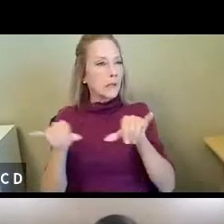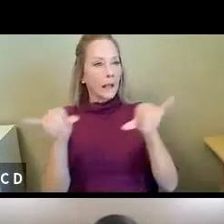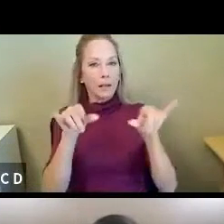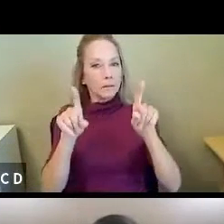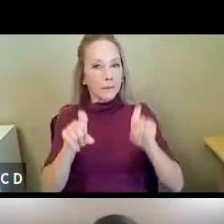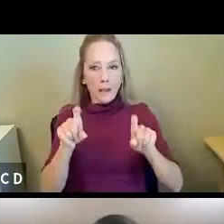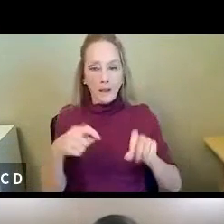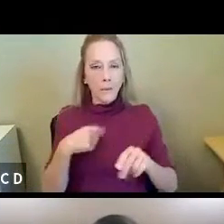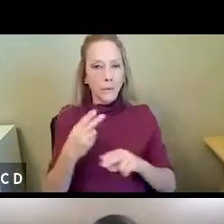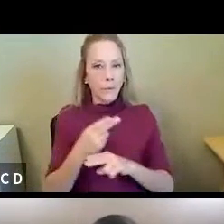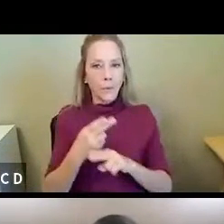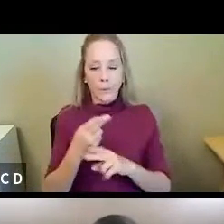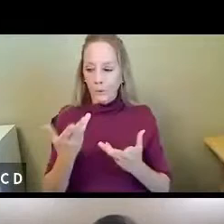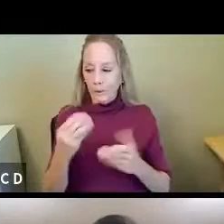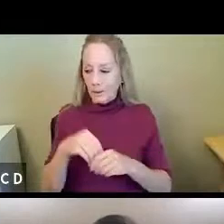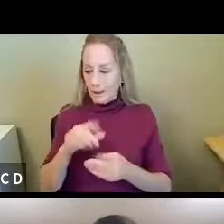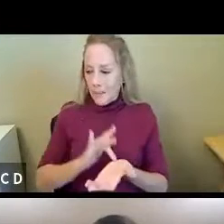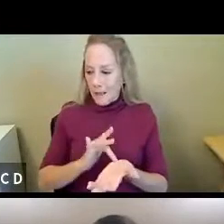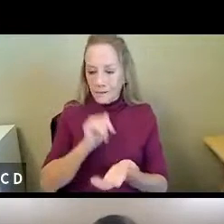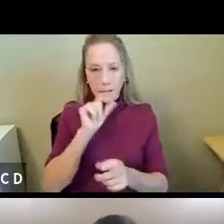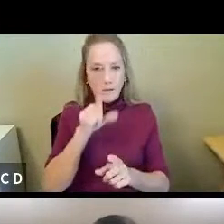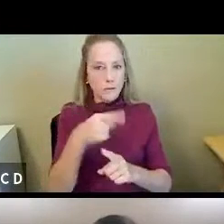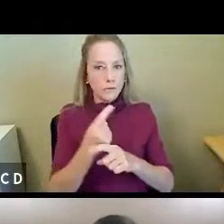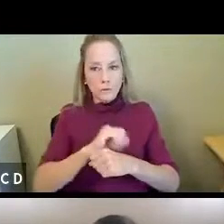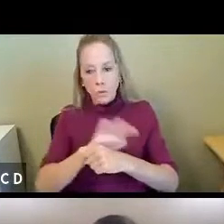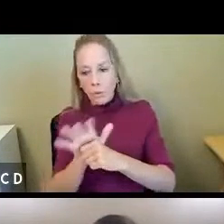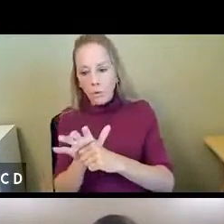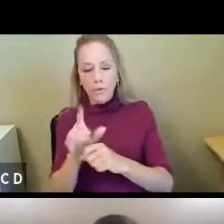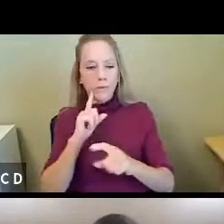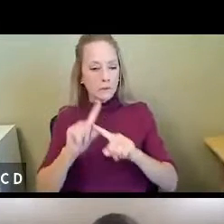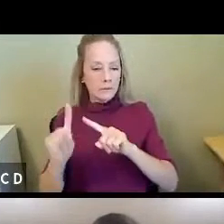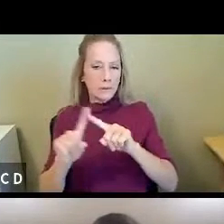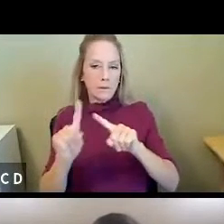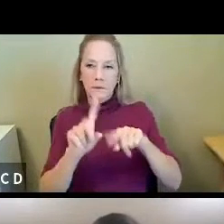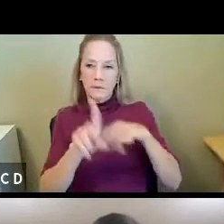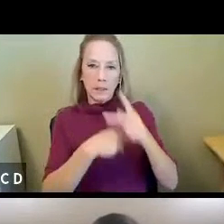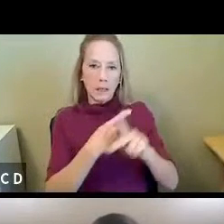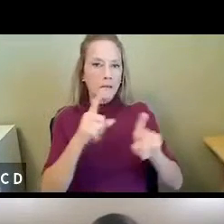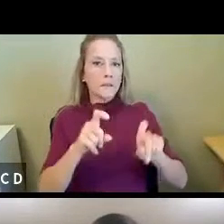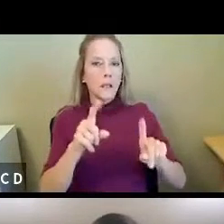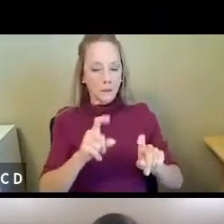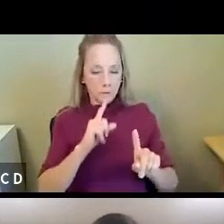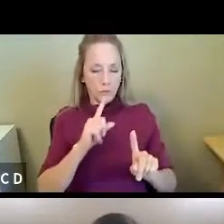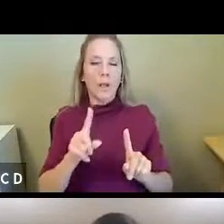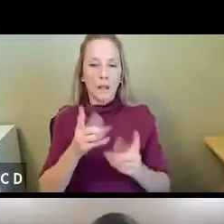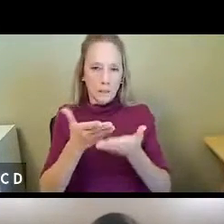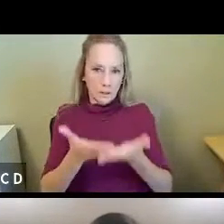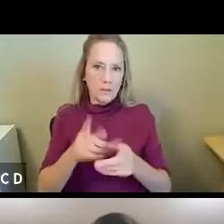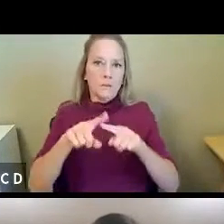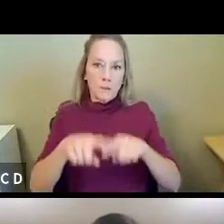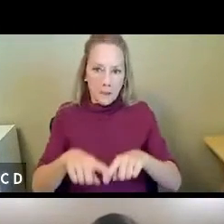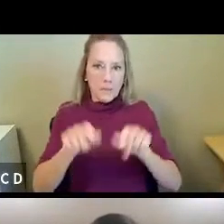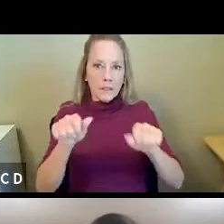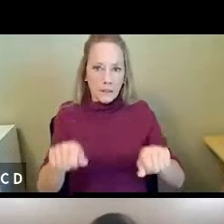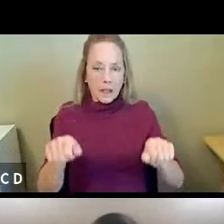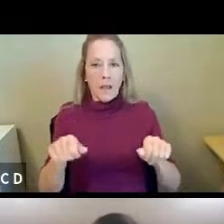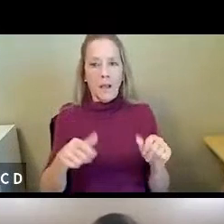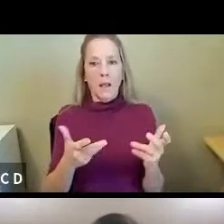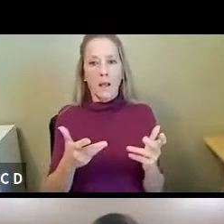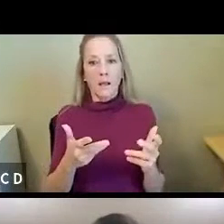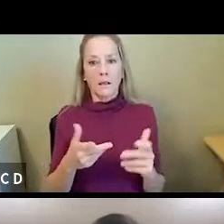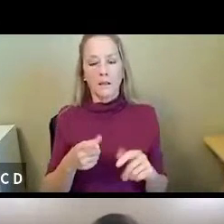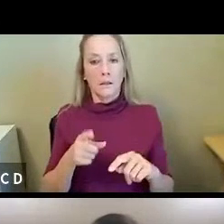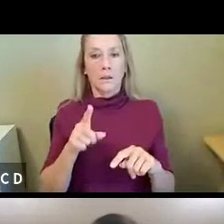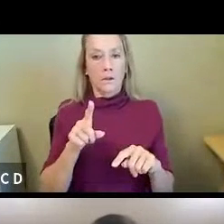use throughout medicine for not just COVID, but for many, many other tests. It's a reliable test, and you can't amplify a virus that's